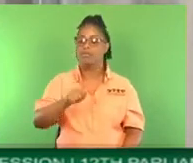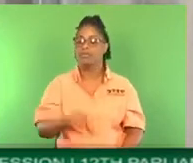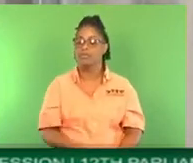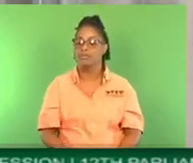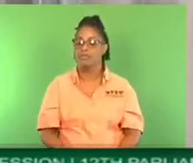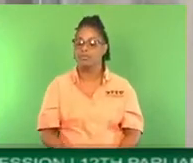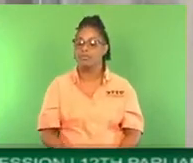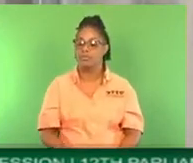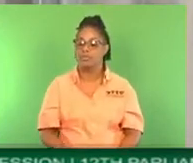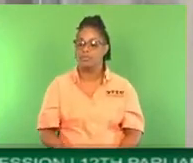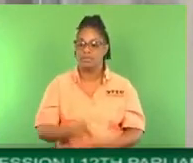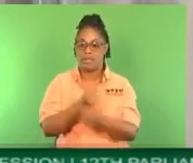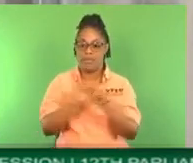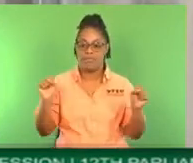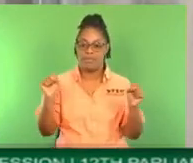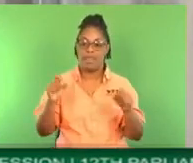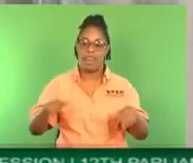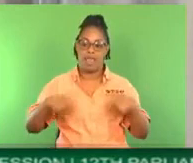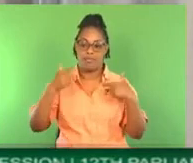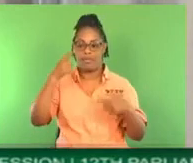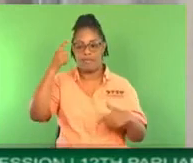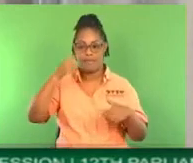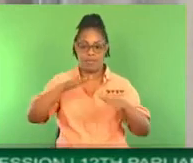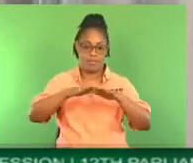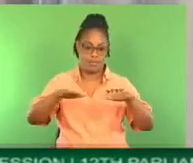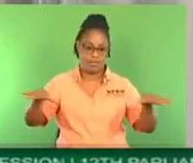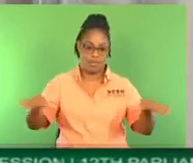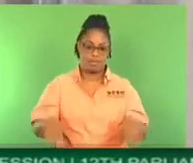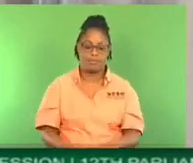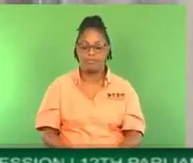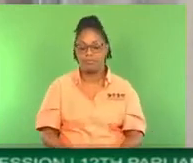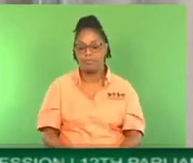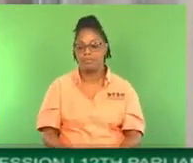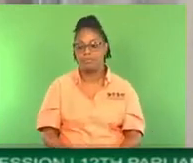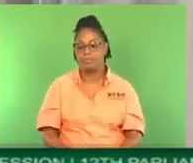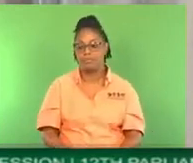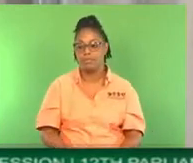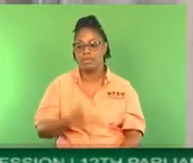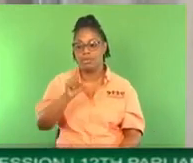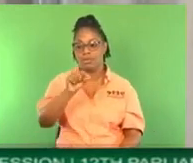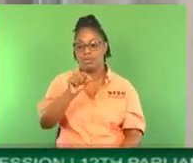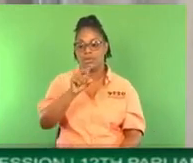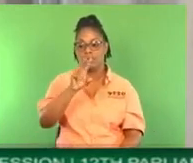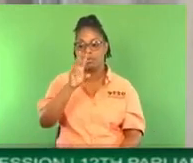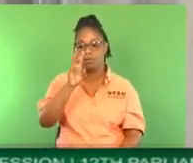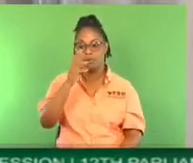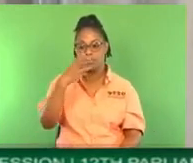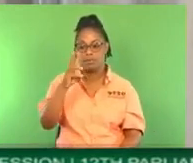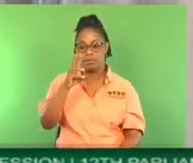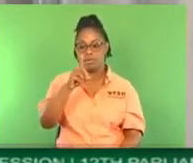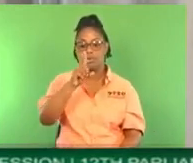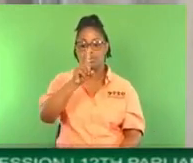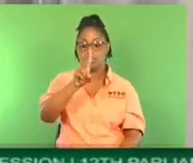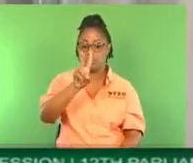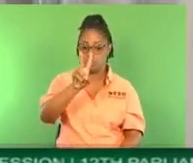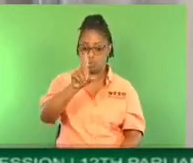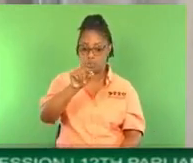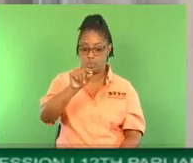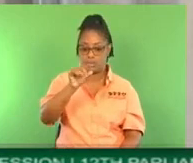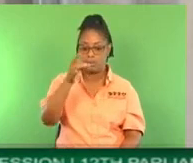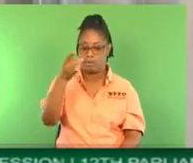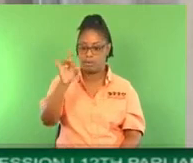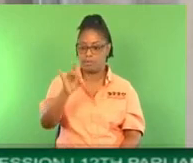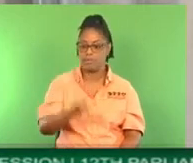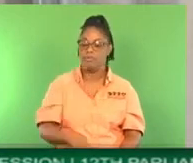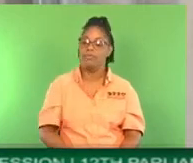this, Madam Speaker, in 2017 and 2018, this same government, through the same Minister of Health, promised to ensure